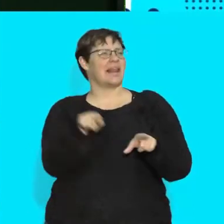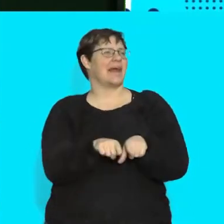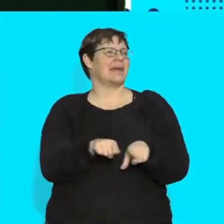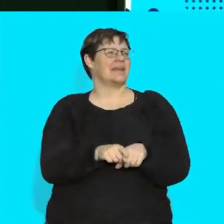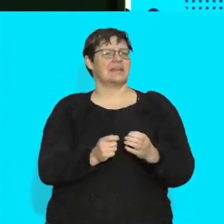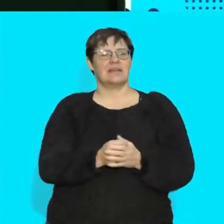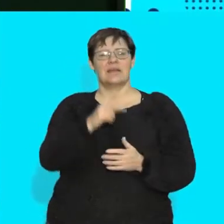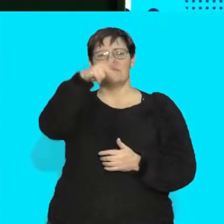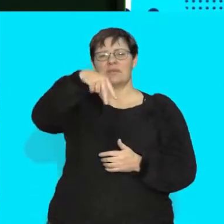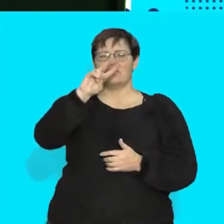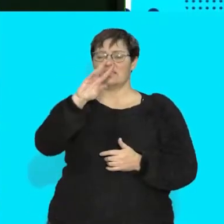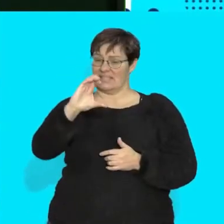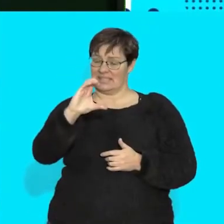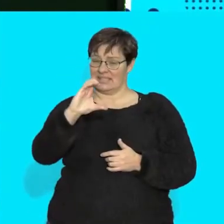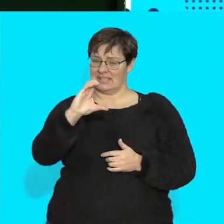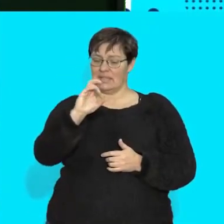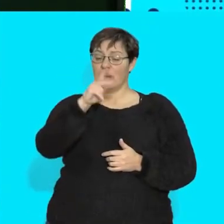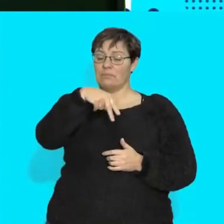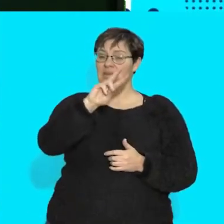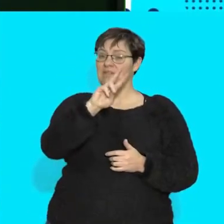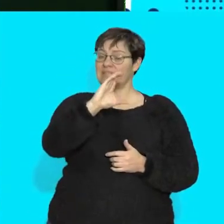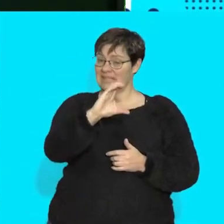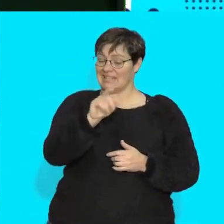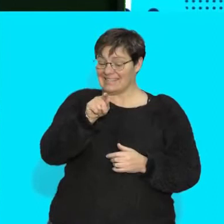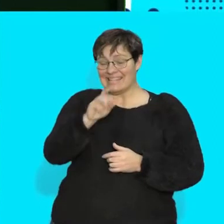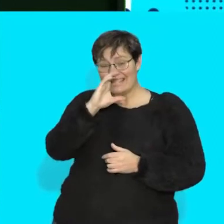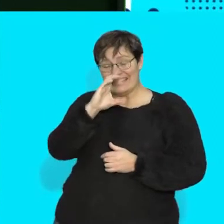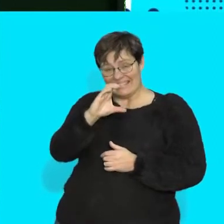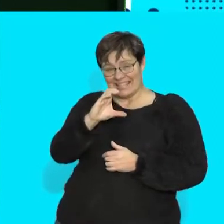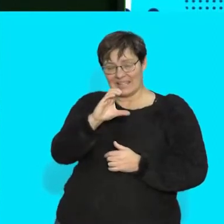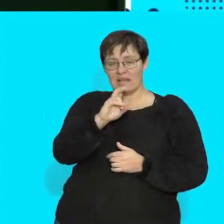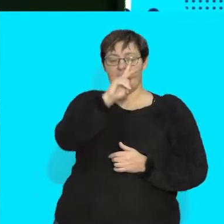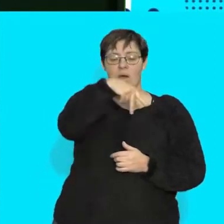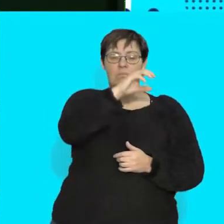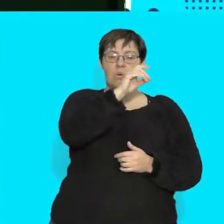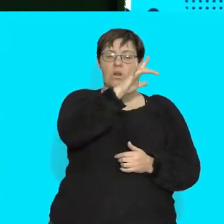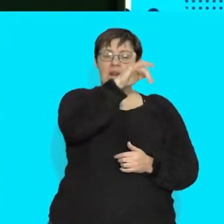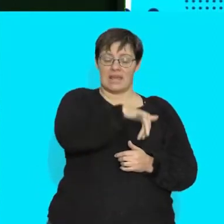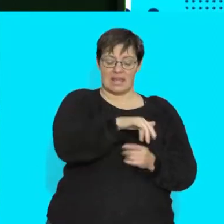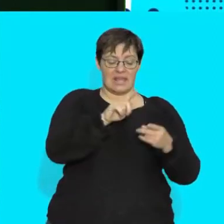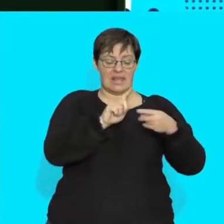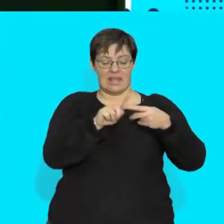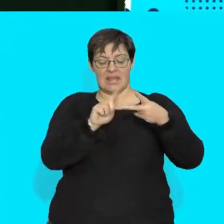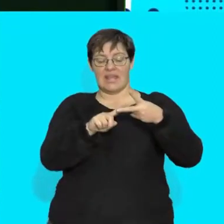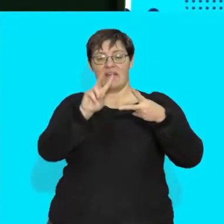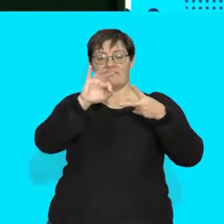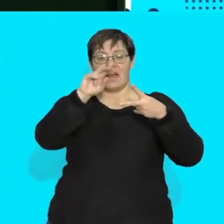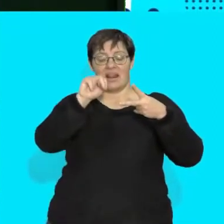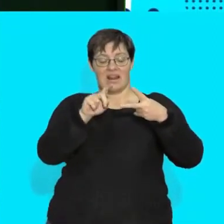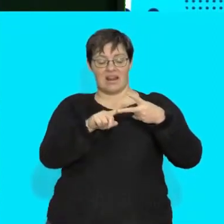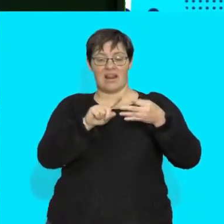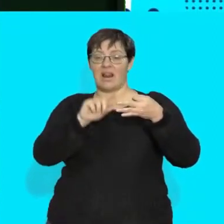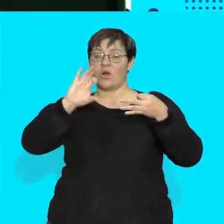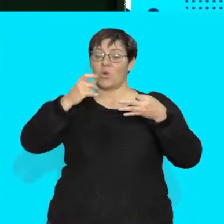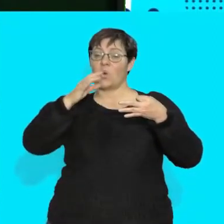like PVC. PVC, the C, polyvinyl chloride, hydrochloric